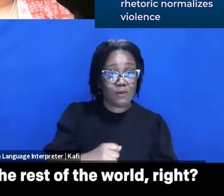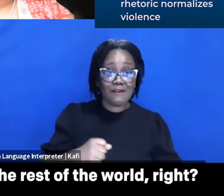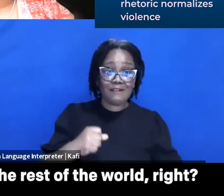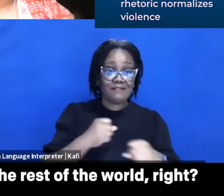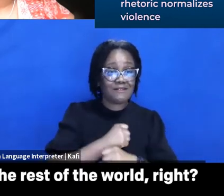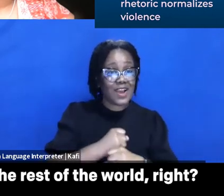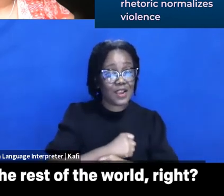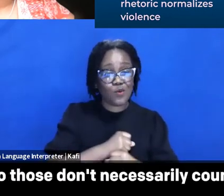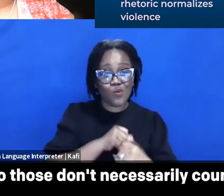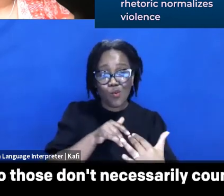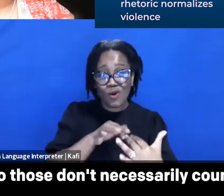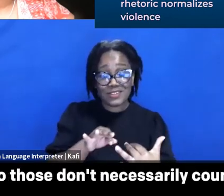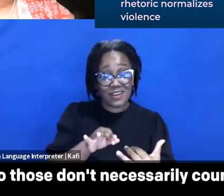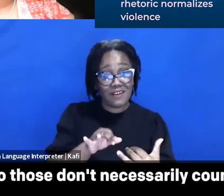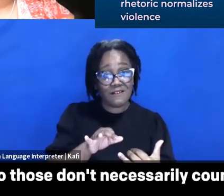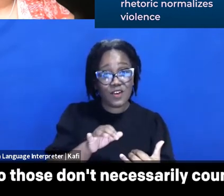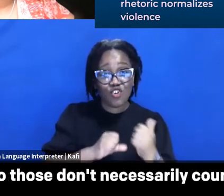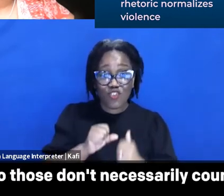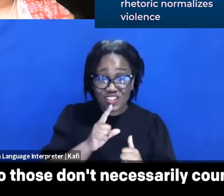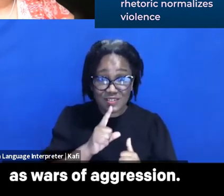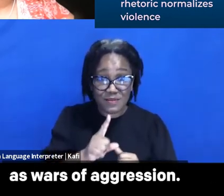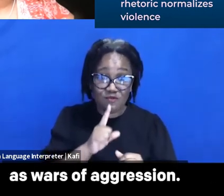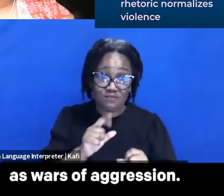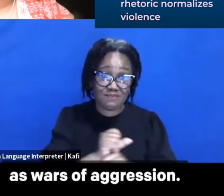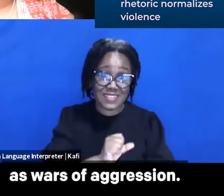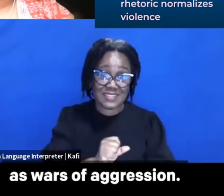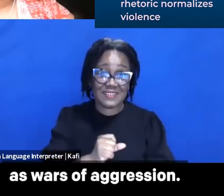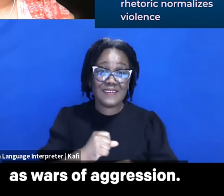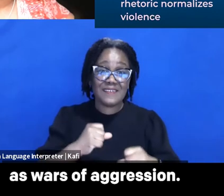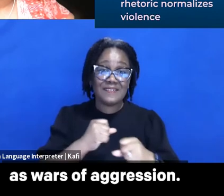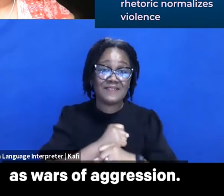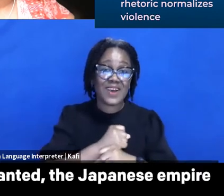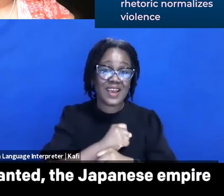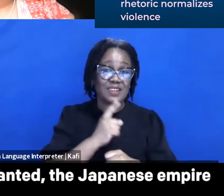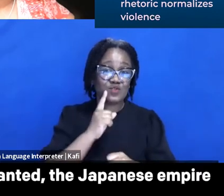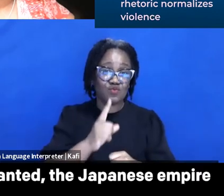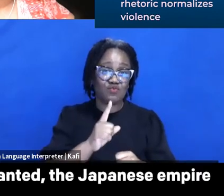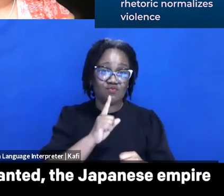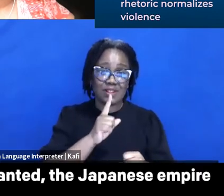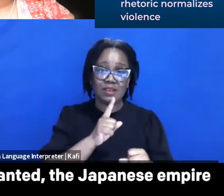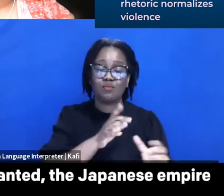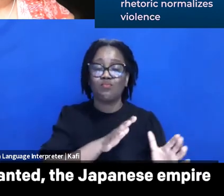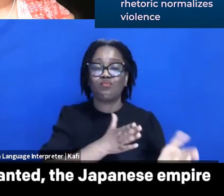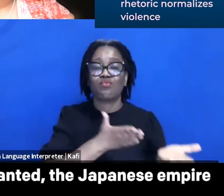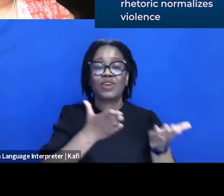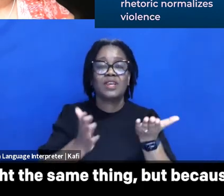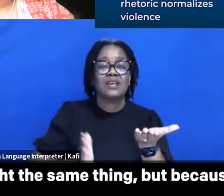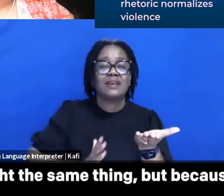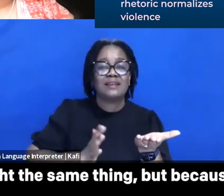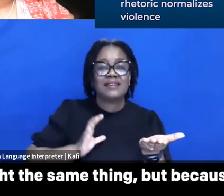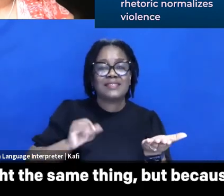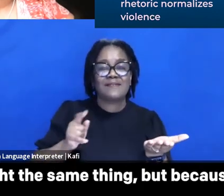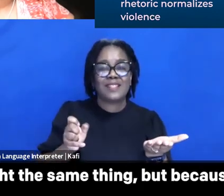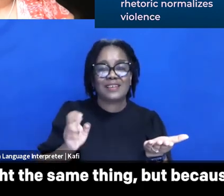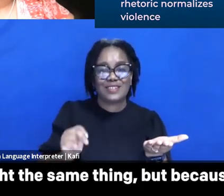of the world, right? And so those don't necessarily count as wars of aggression. Granted, the Japanese Empire thought the